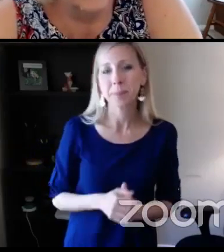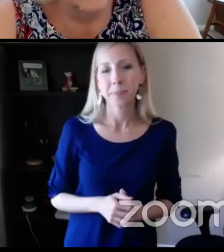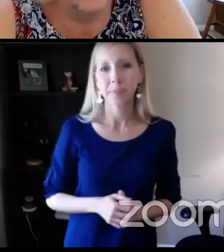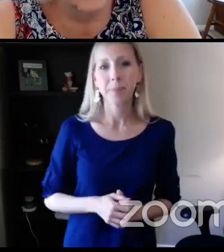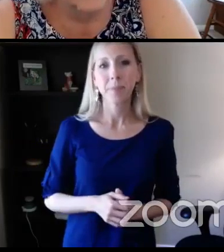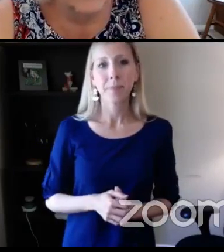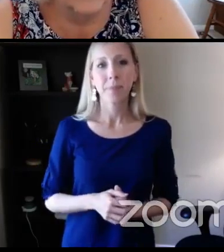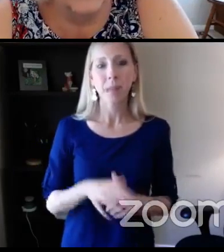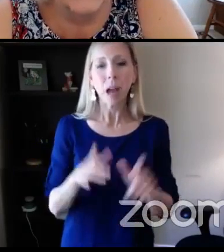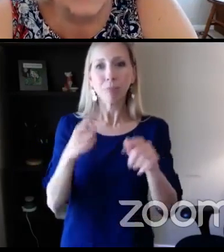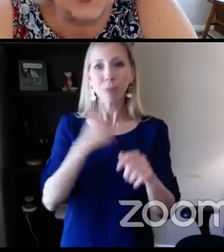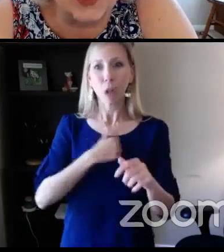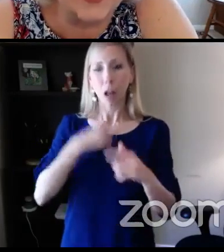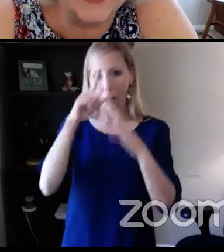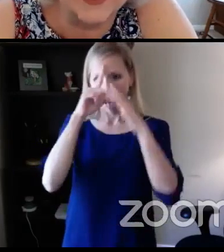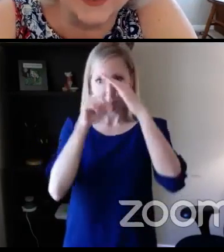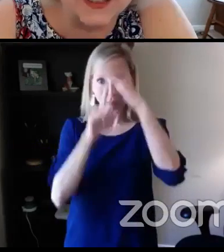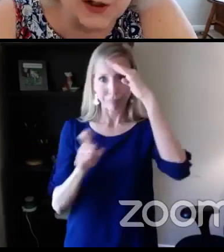Sorry, I lost it.